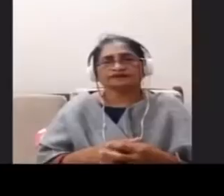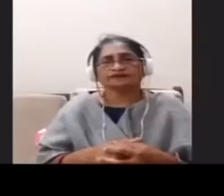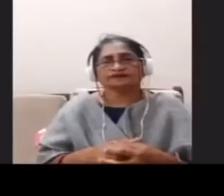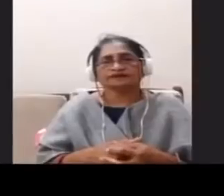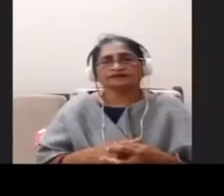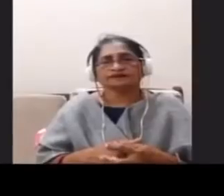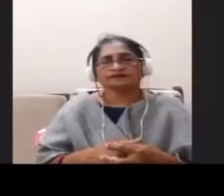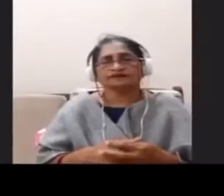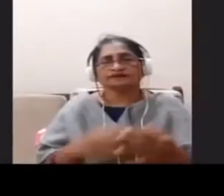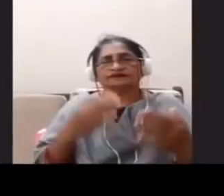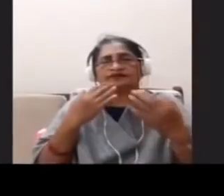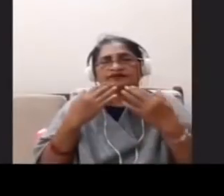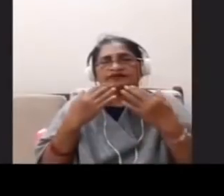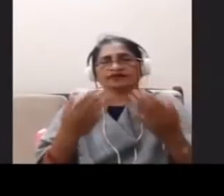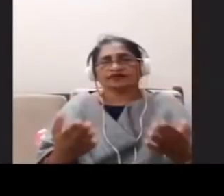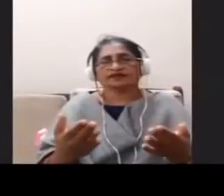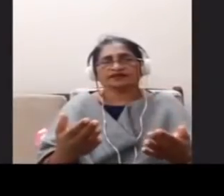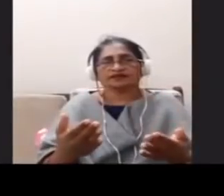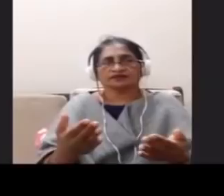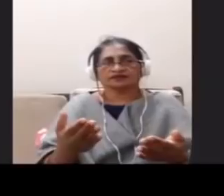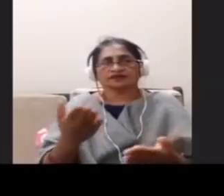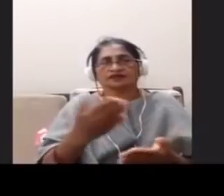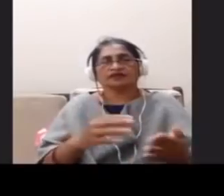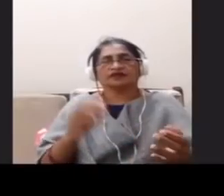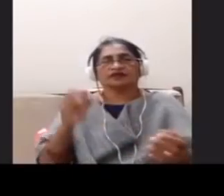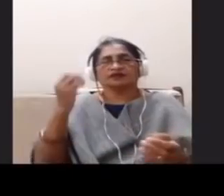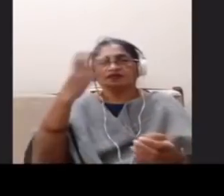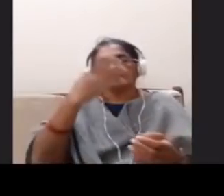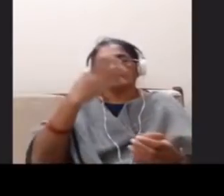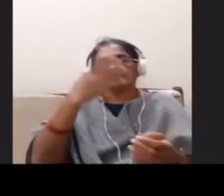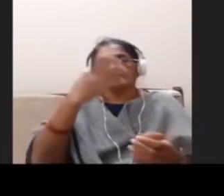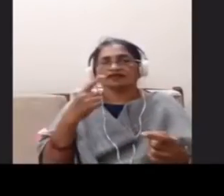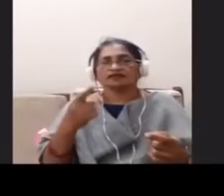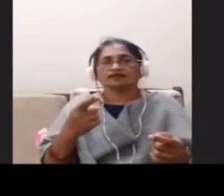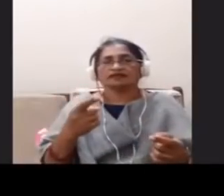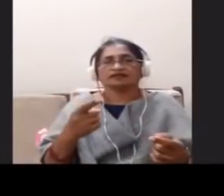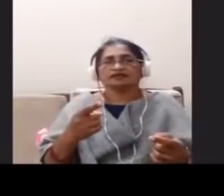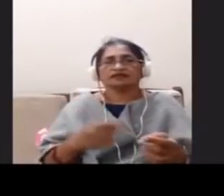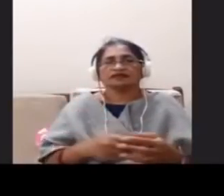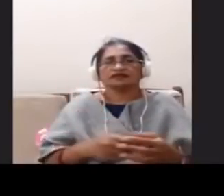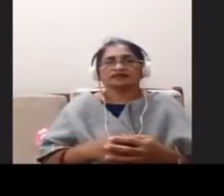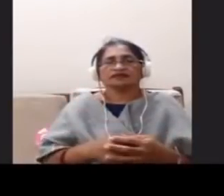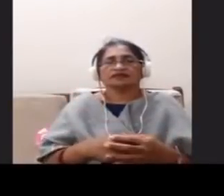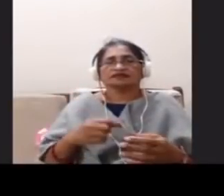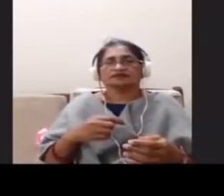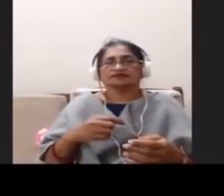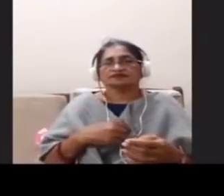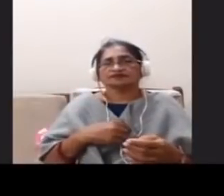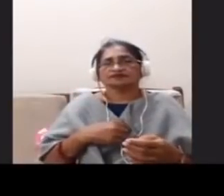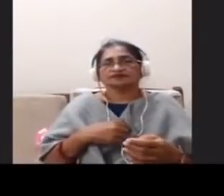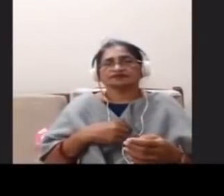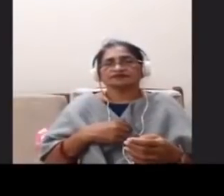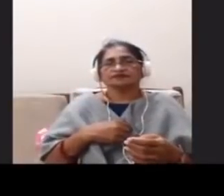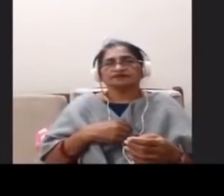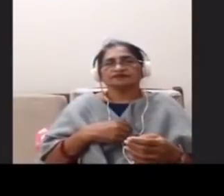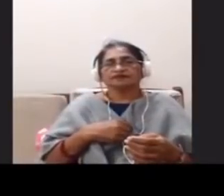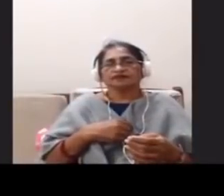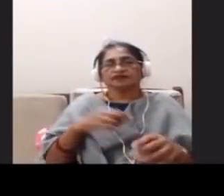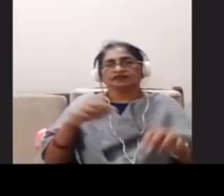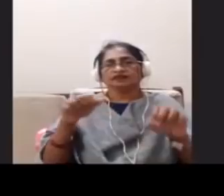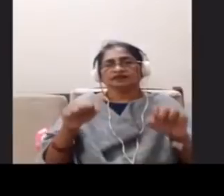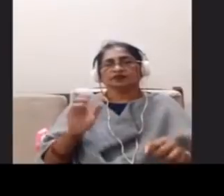Thank you so much, Doctor. That was so motivational. And yes, I think I'm reminded of this. Yes, we can and we